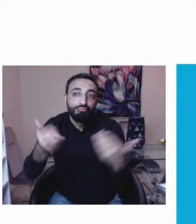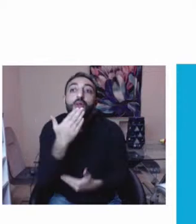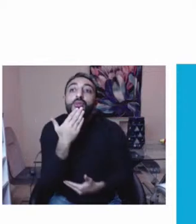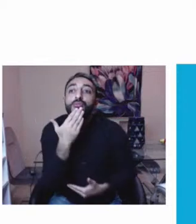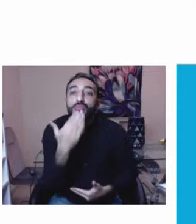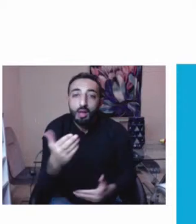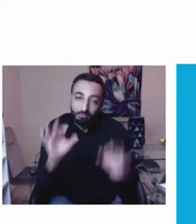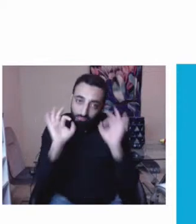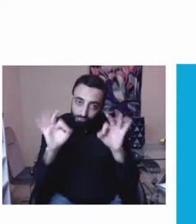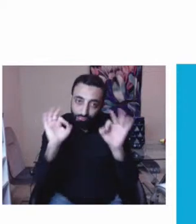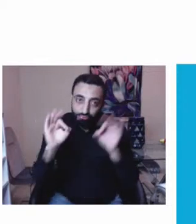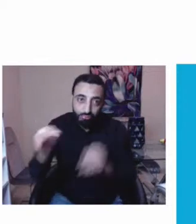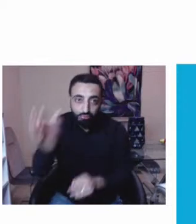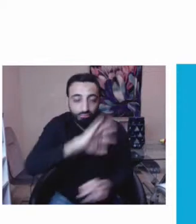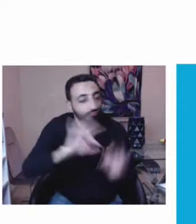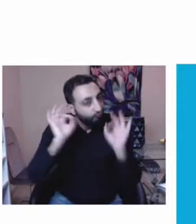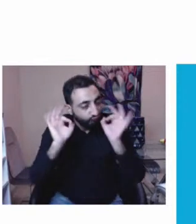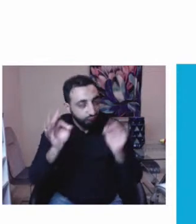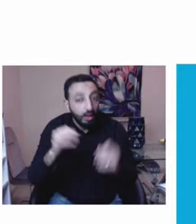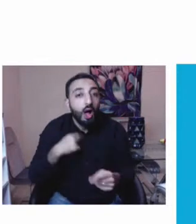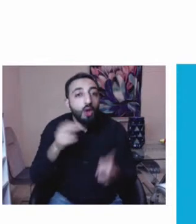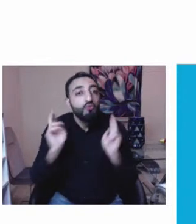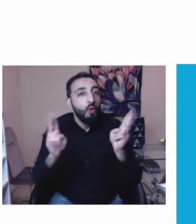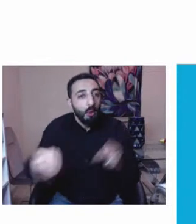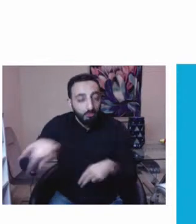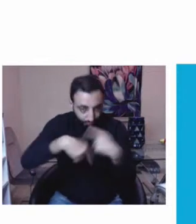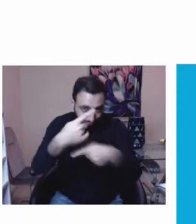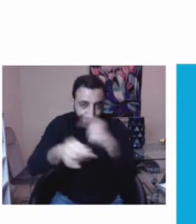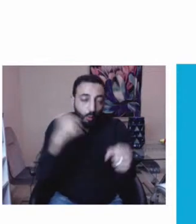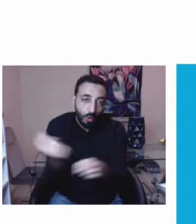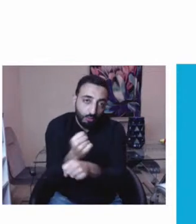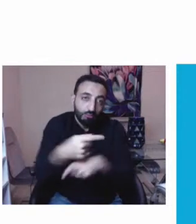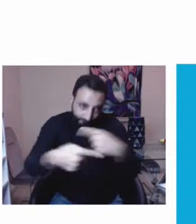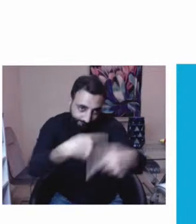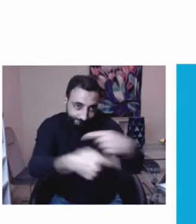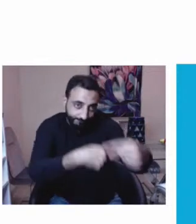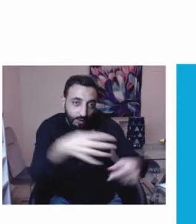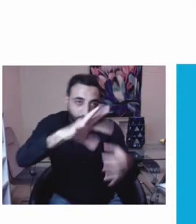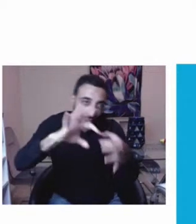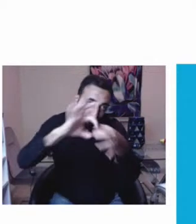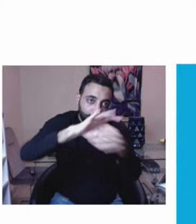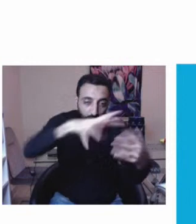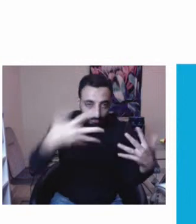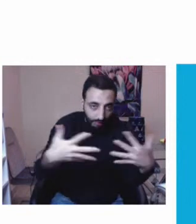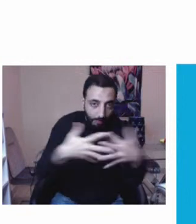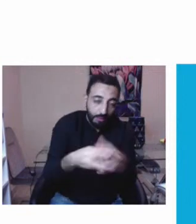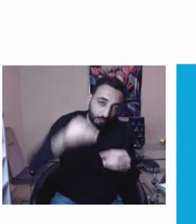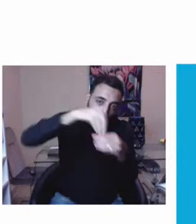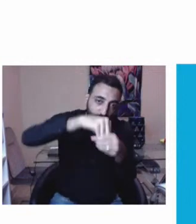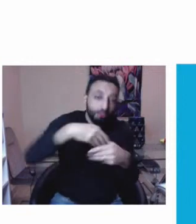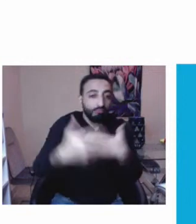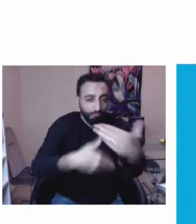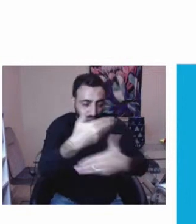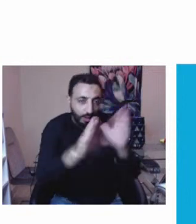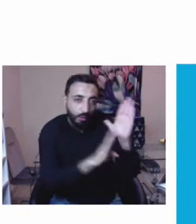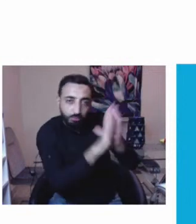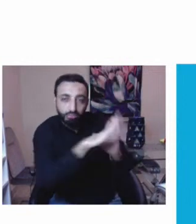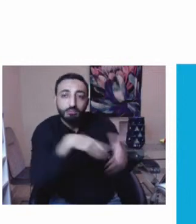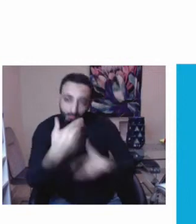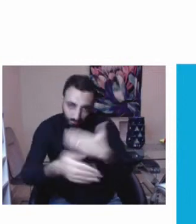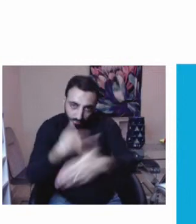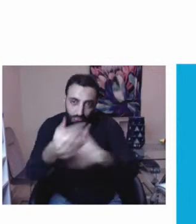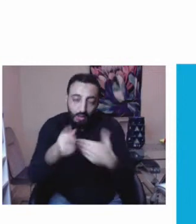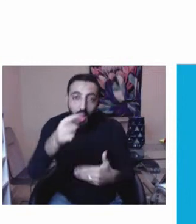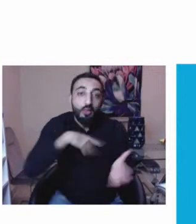Security Coalition, on advancing this work further, in particular, and including not too looking far away in the run-up towards